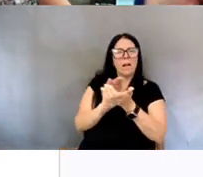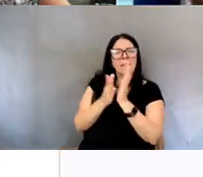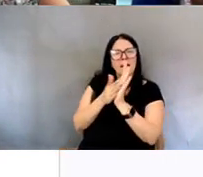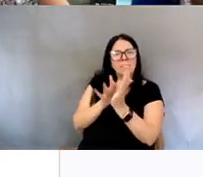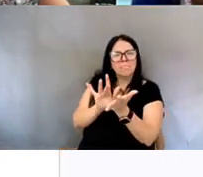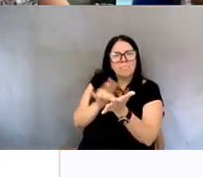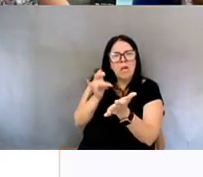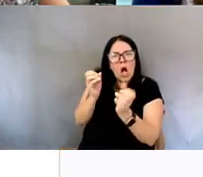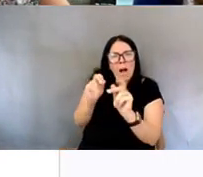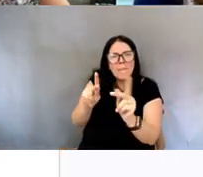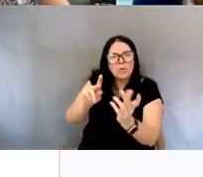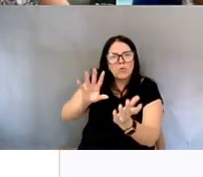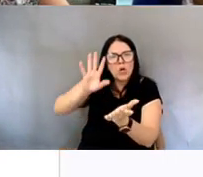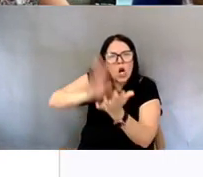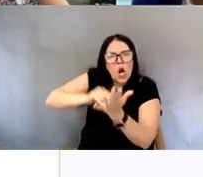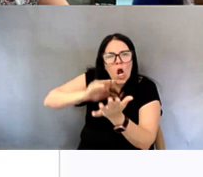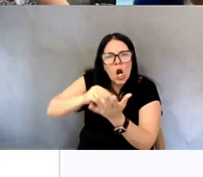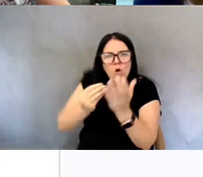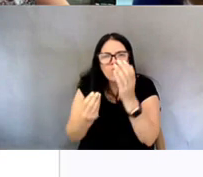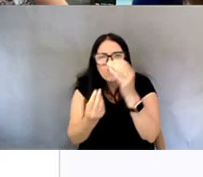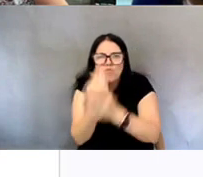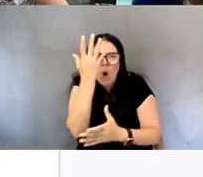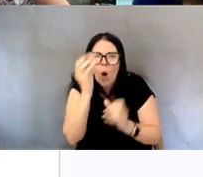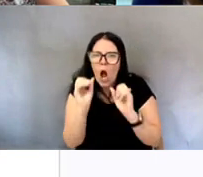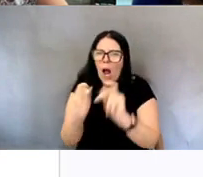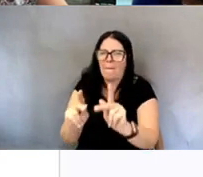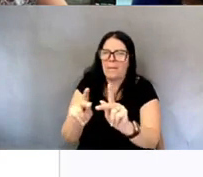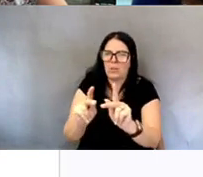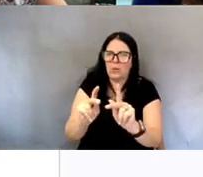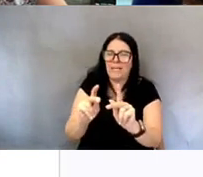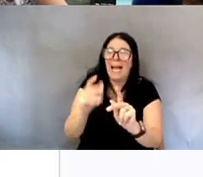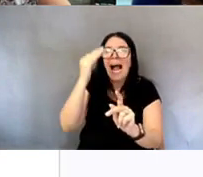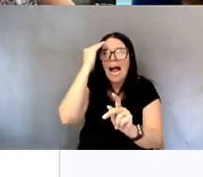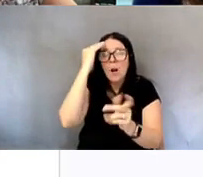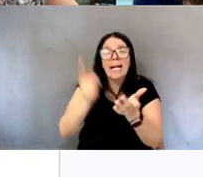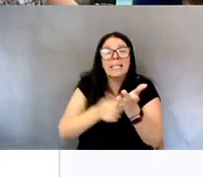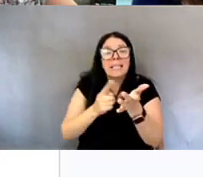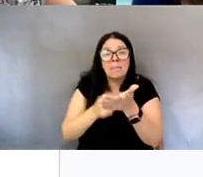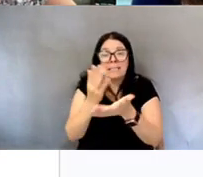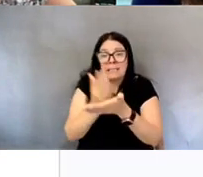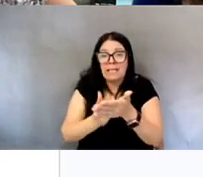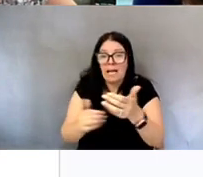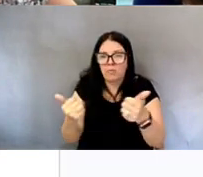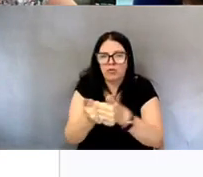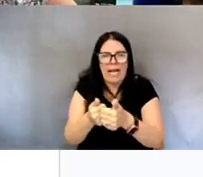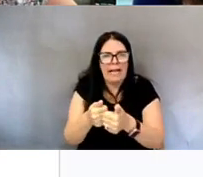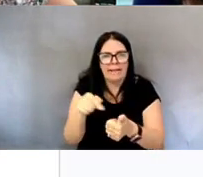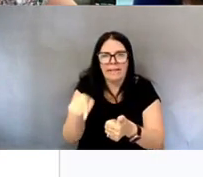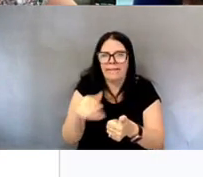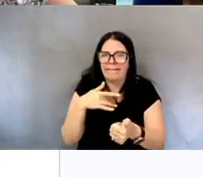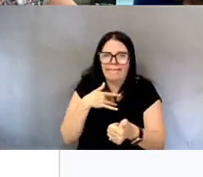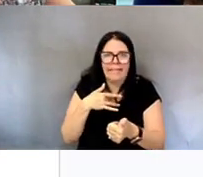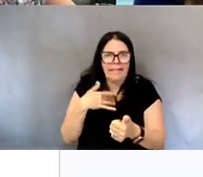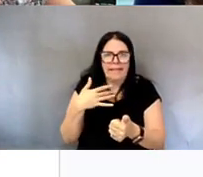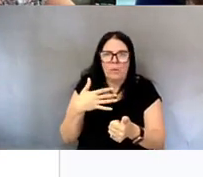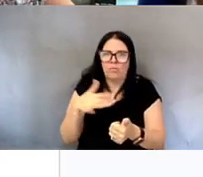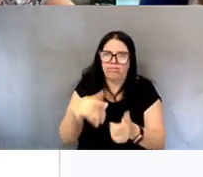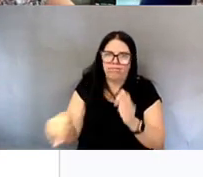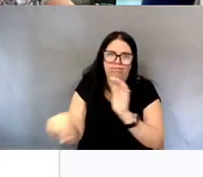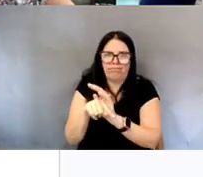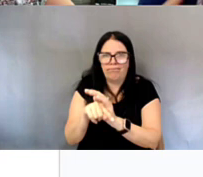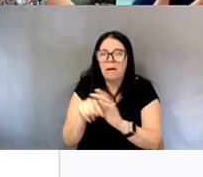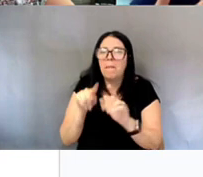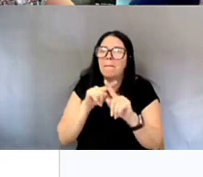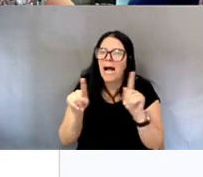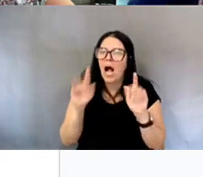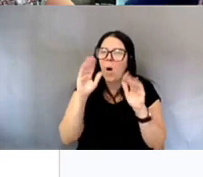an opportunity, but my goodness, positivity does go a long way when it comes to teaching and planning and